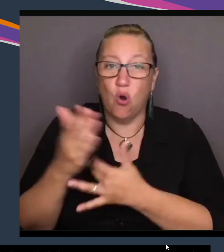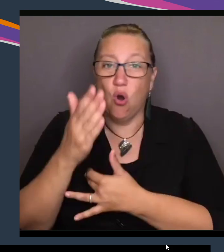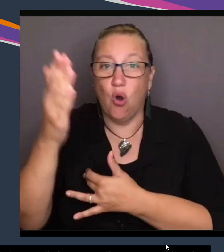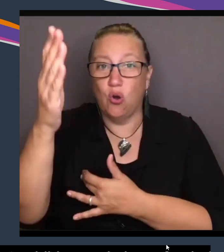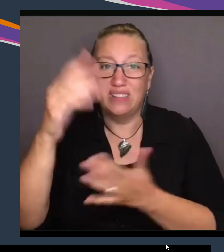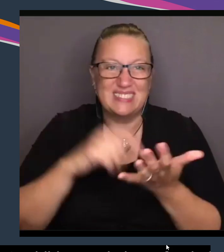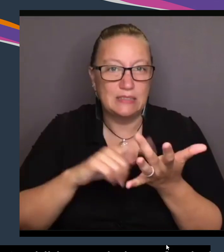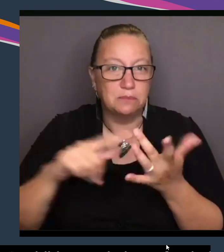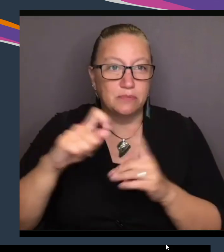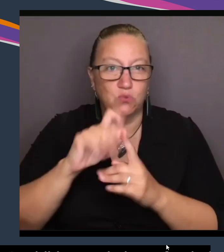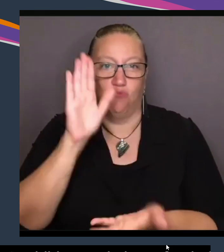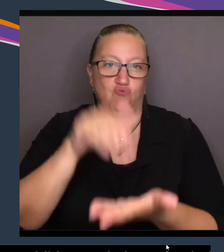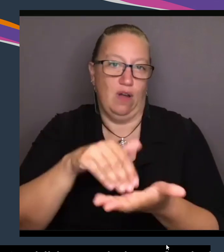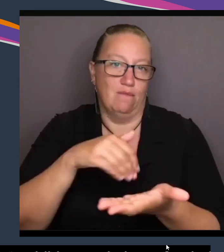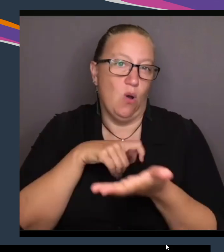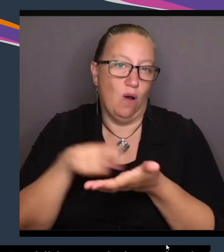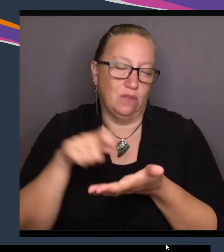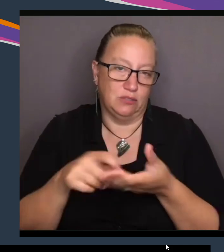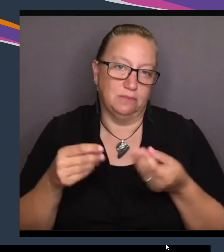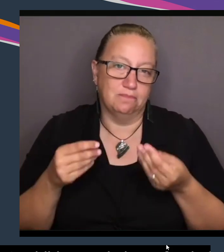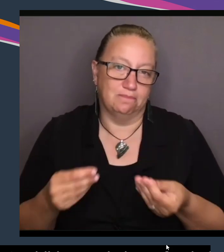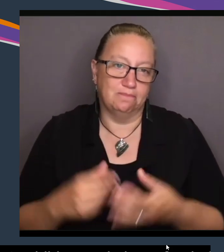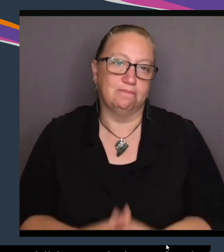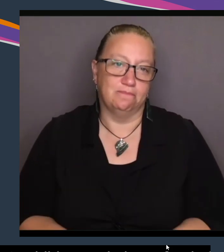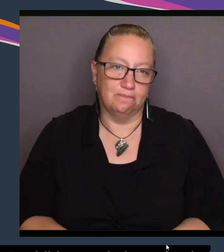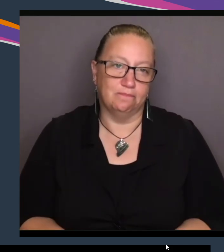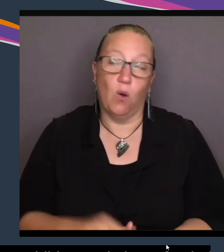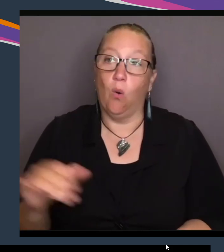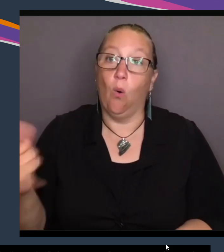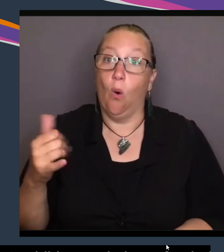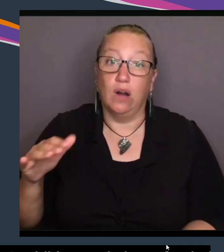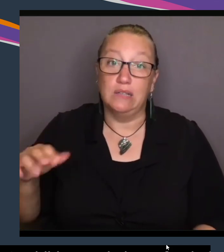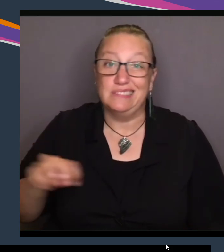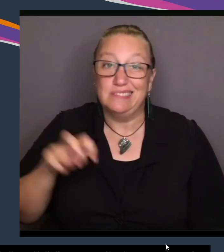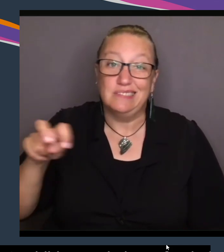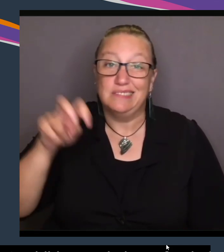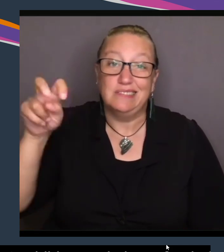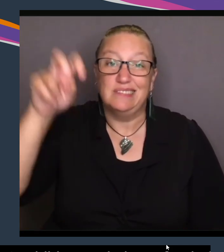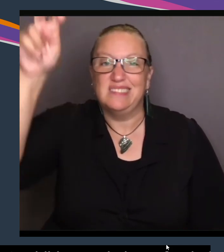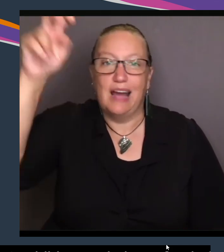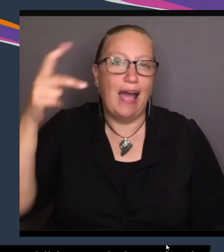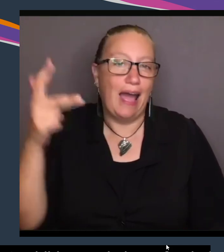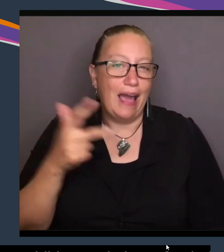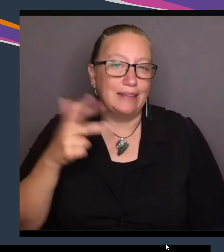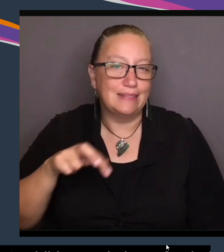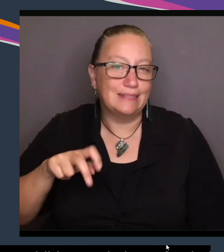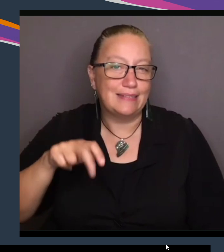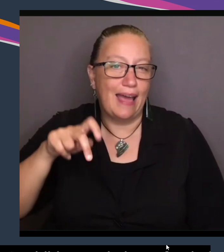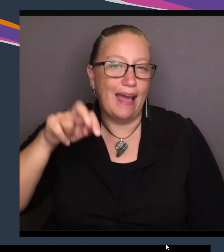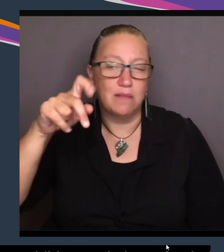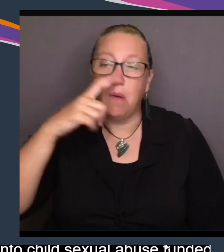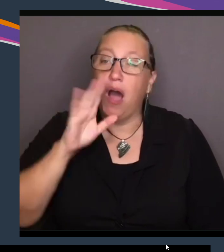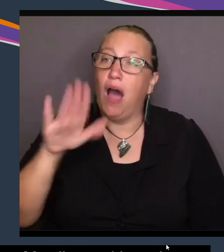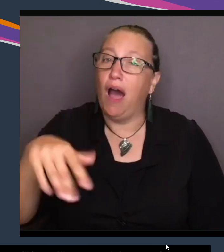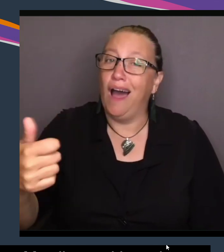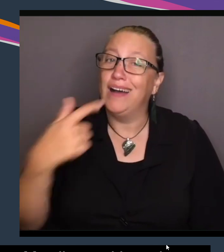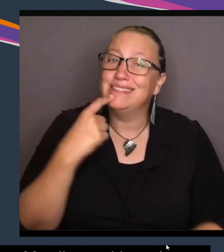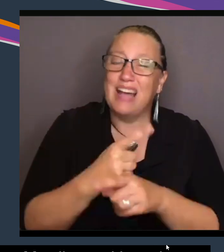office. Or either that or walk up 18 stairs. So, people say stuff, but it's